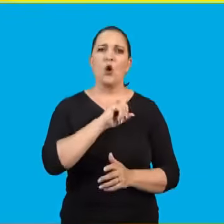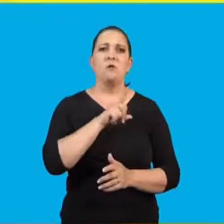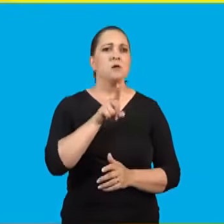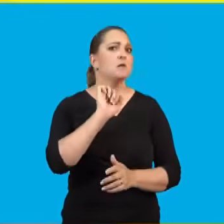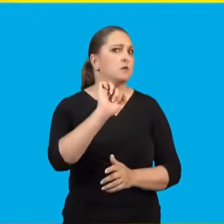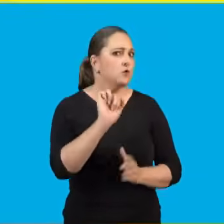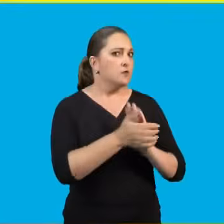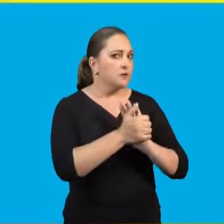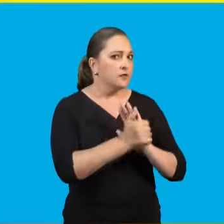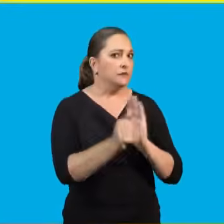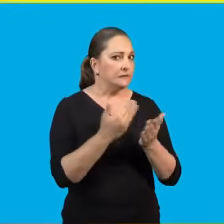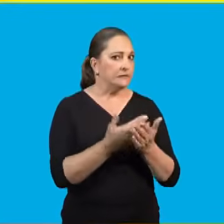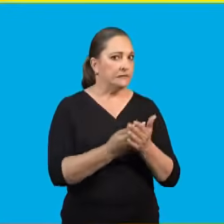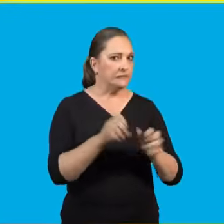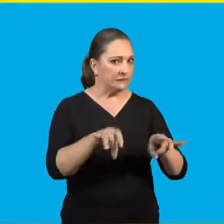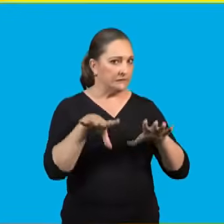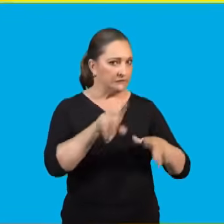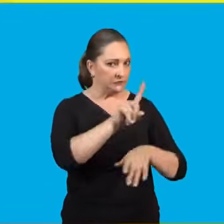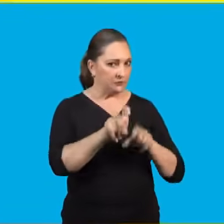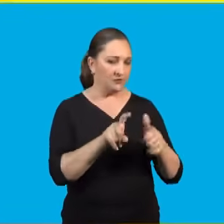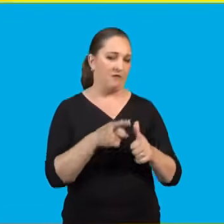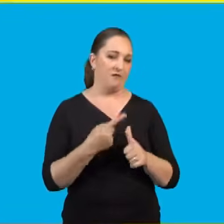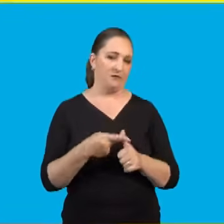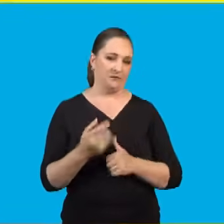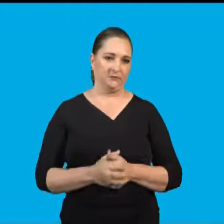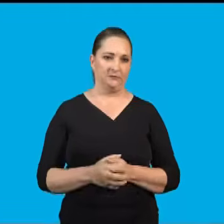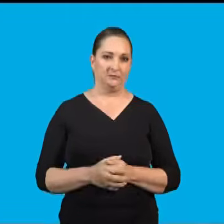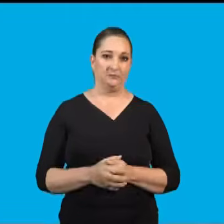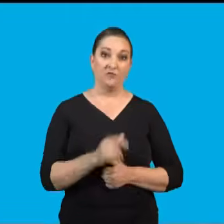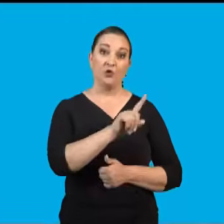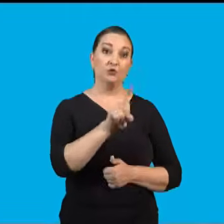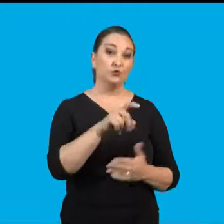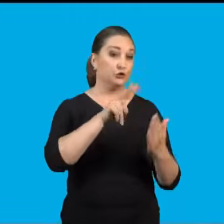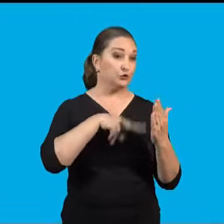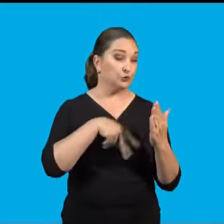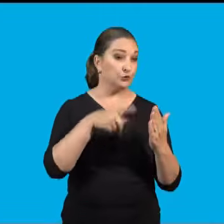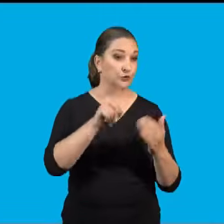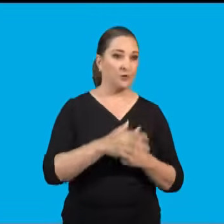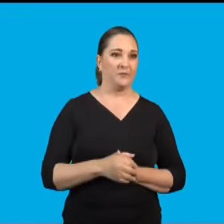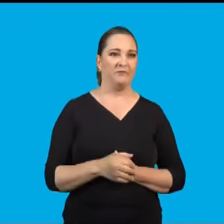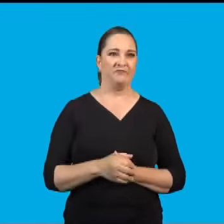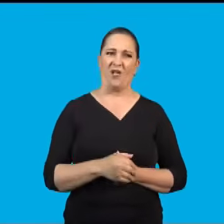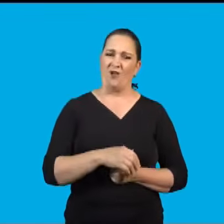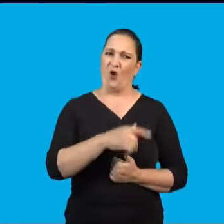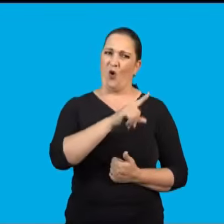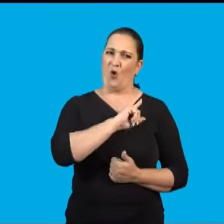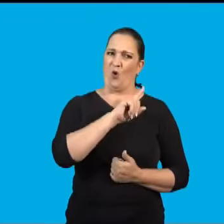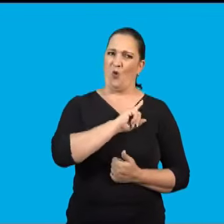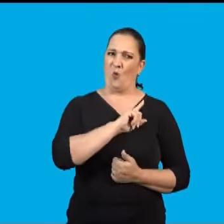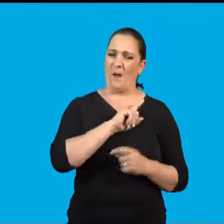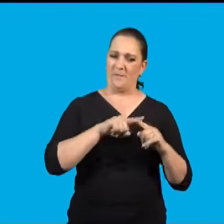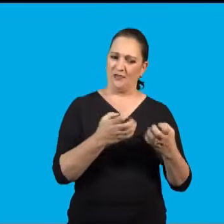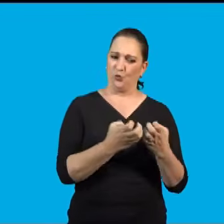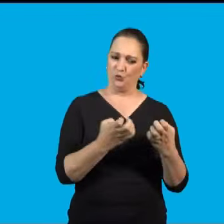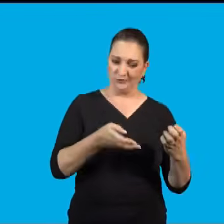you apply your skills to answer exam questions. This question reads, why according to